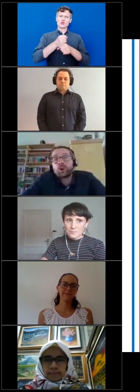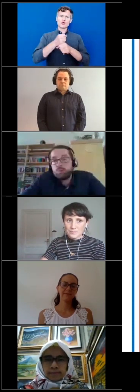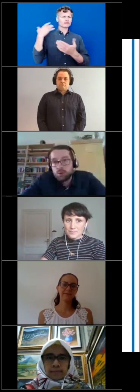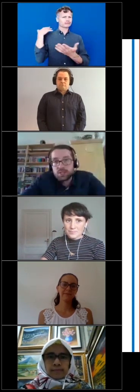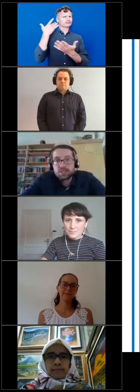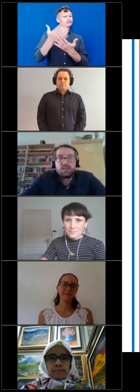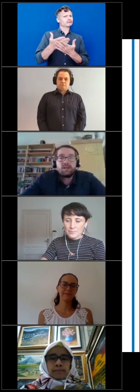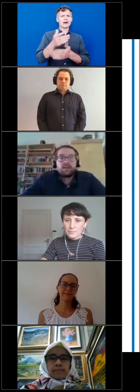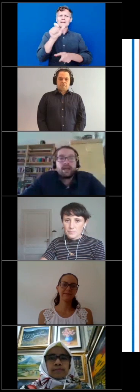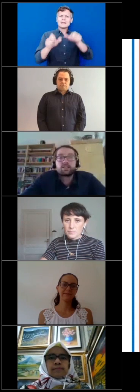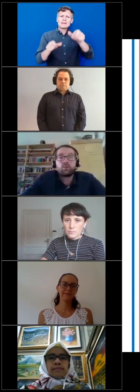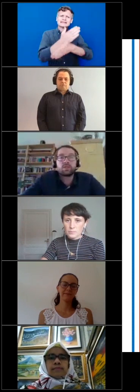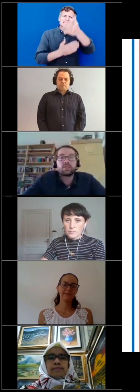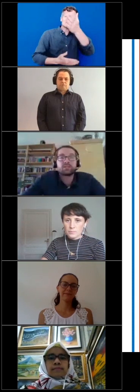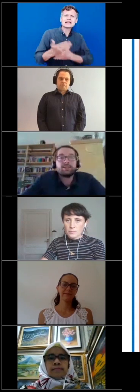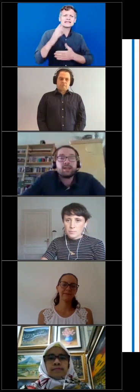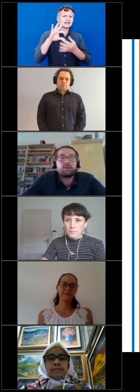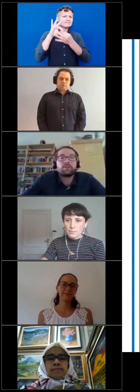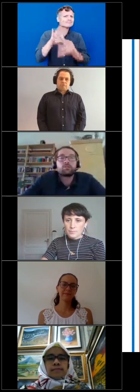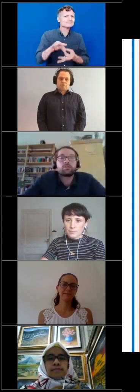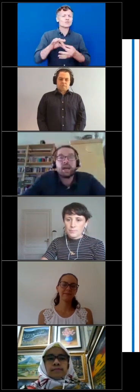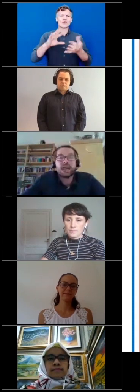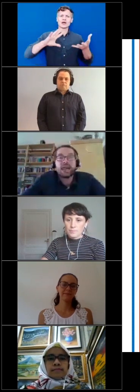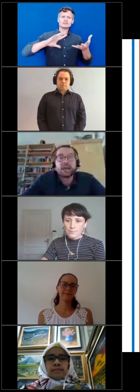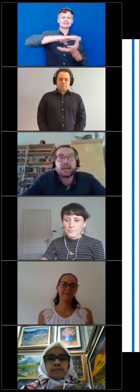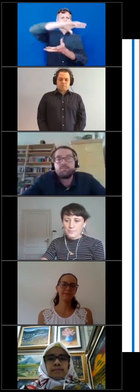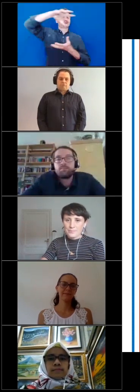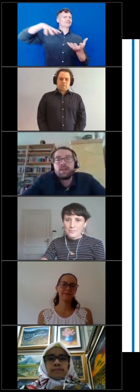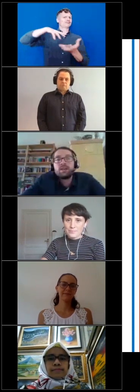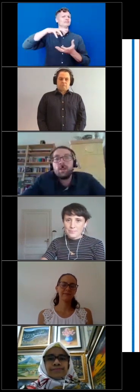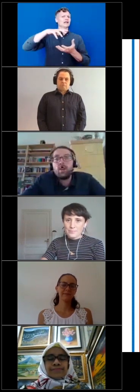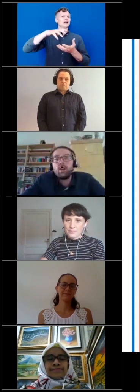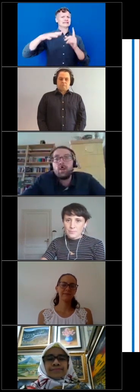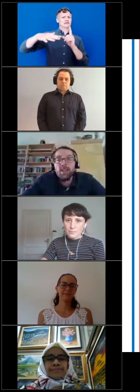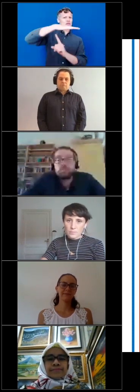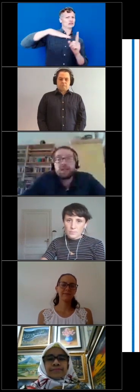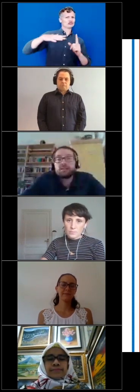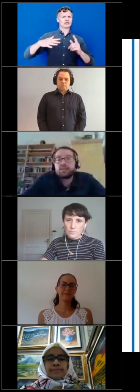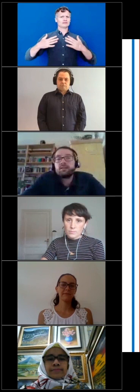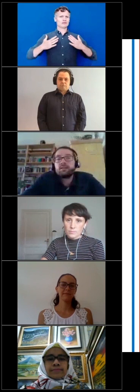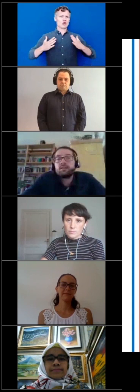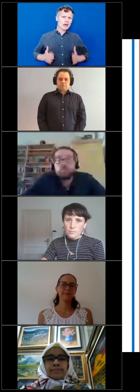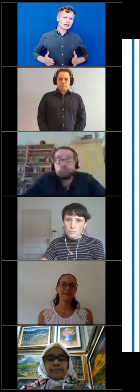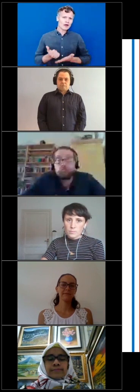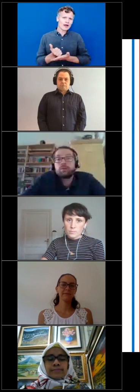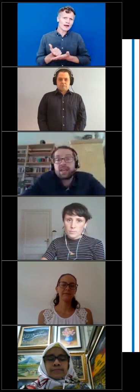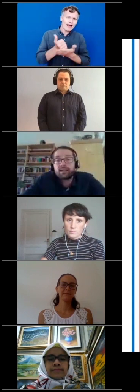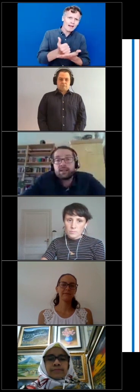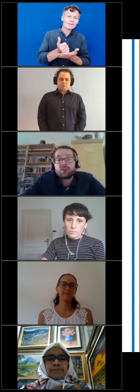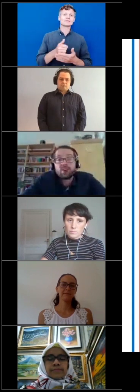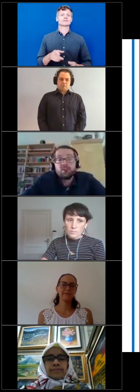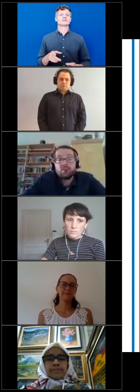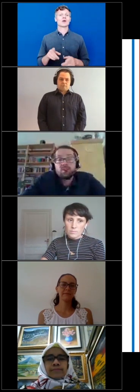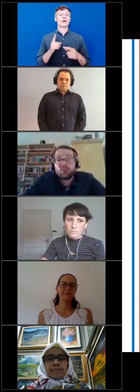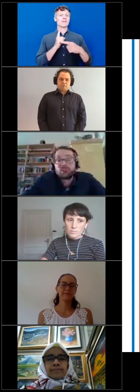worked both at headquarters and in various humanitarian settings. She also participated in the development of the guidelines